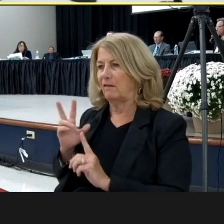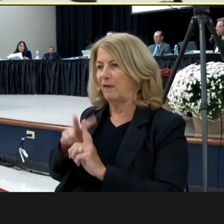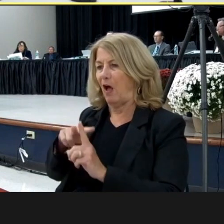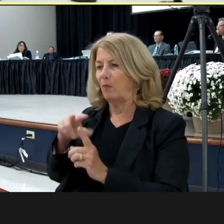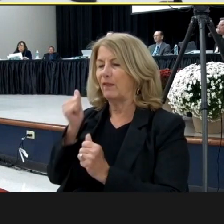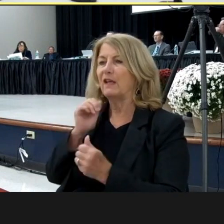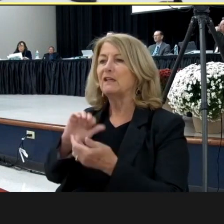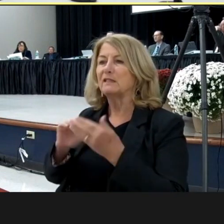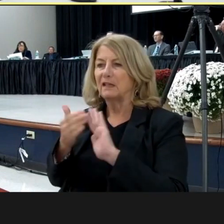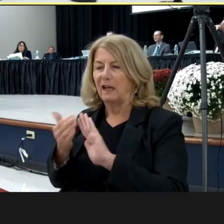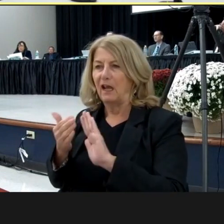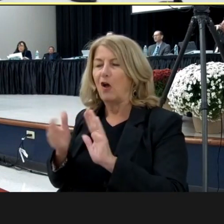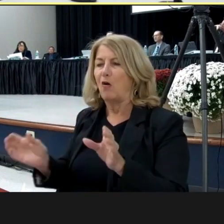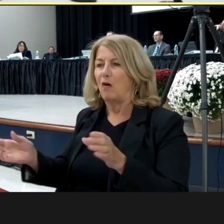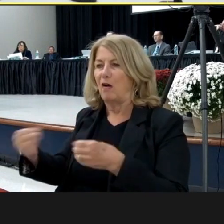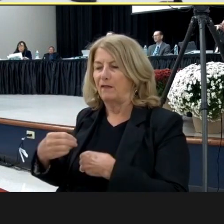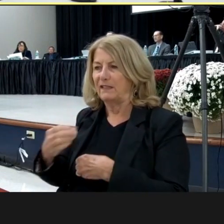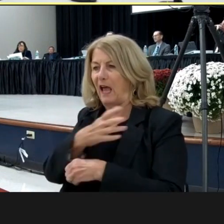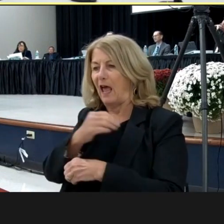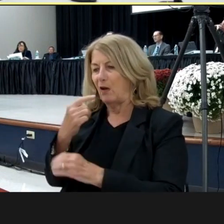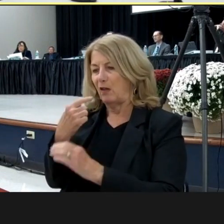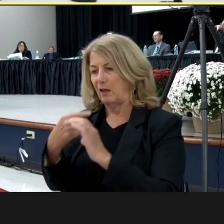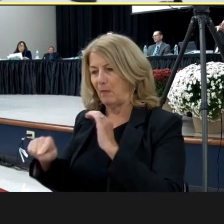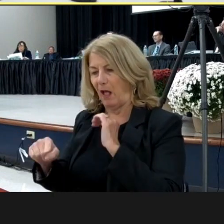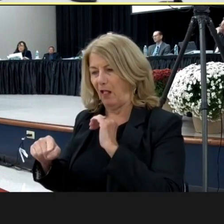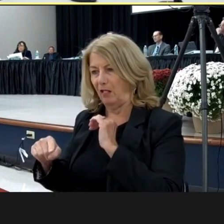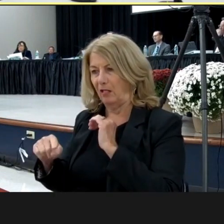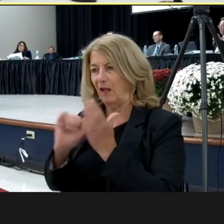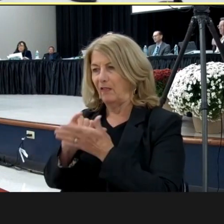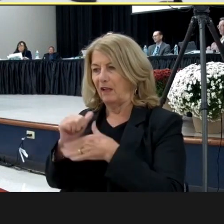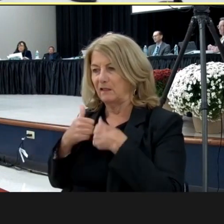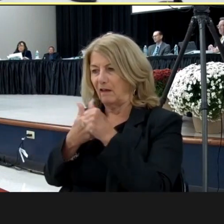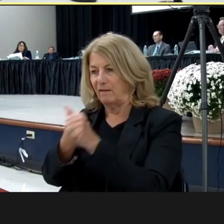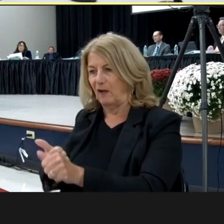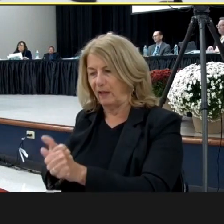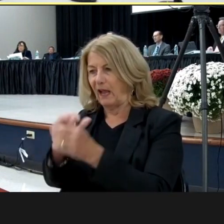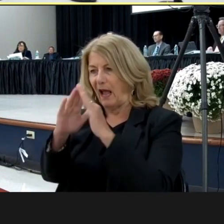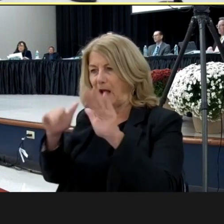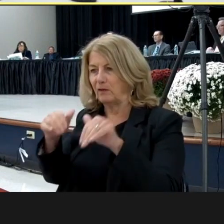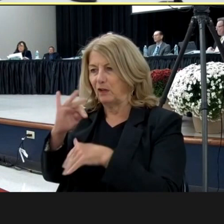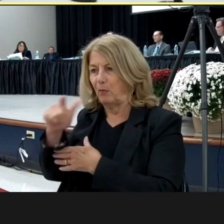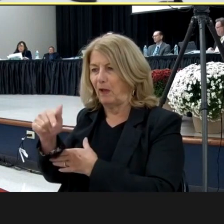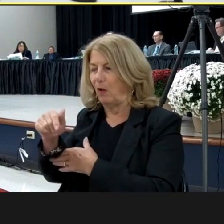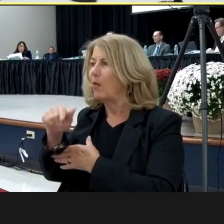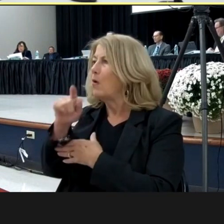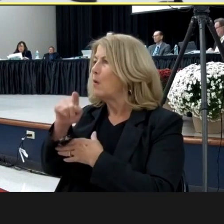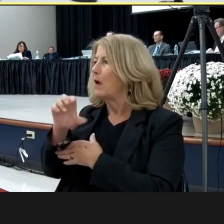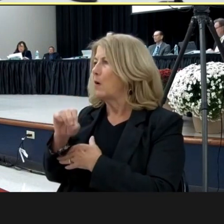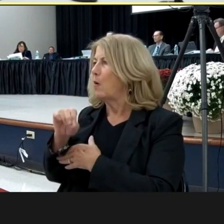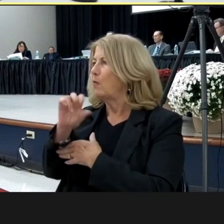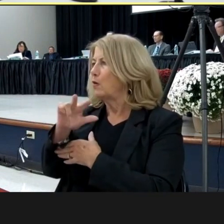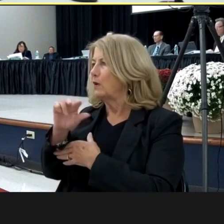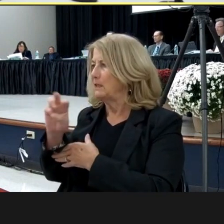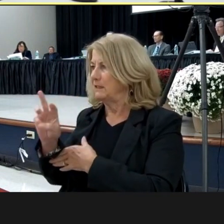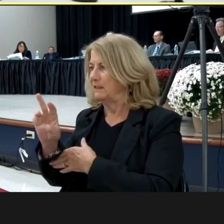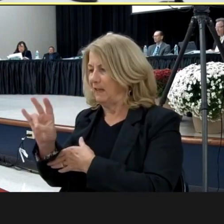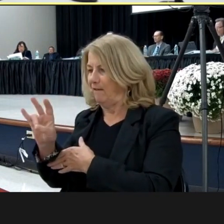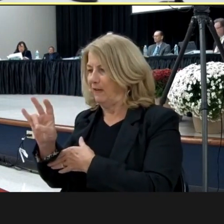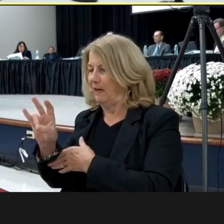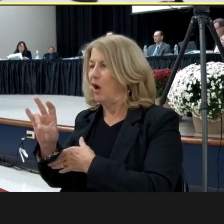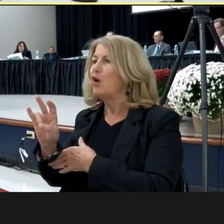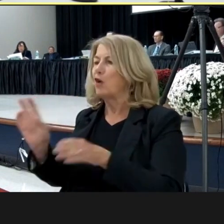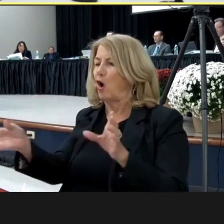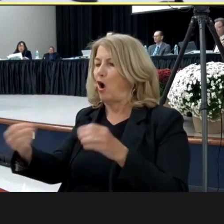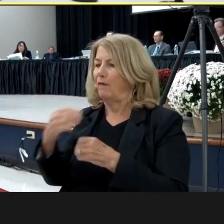office as well as through email. And that's in accordance to House Bill 3107. Our office hours